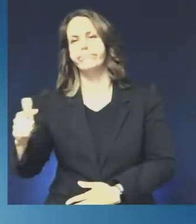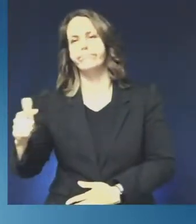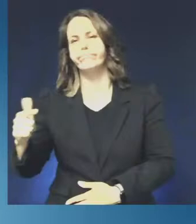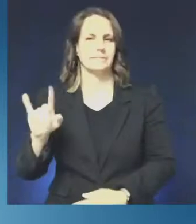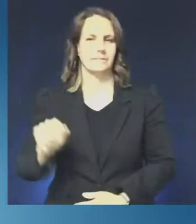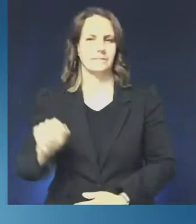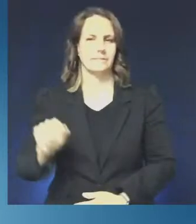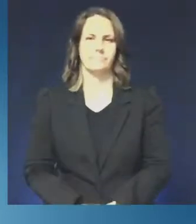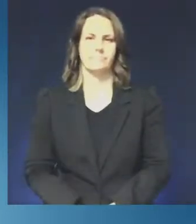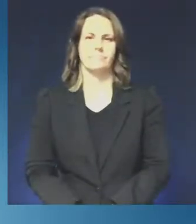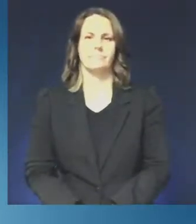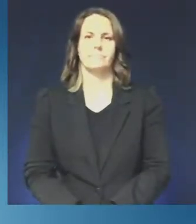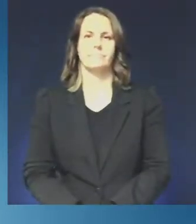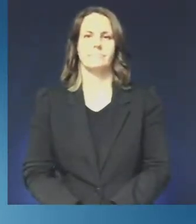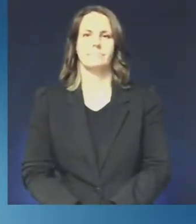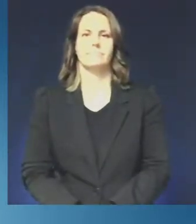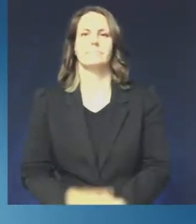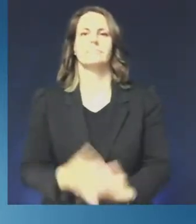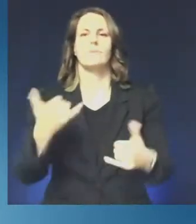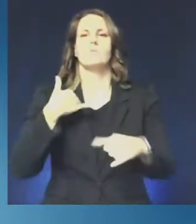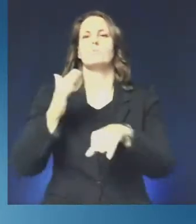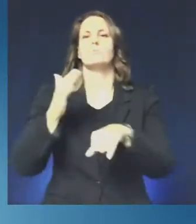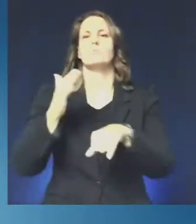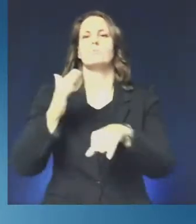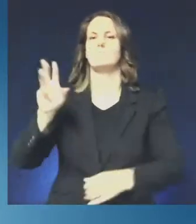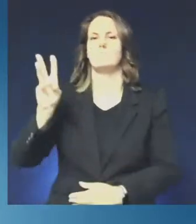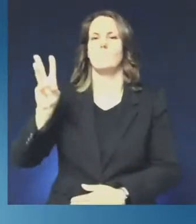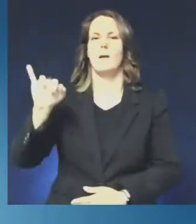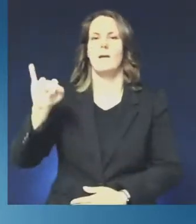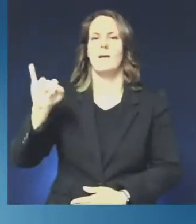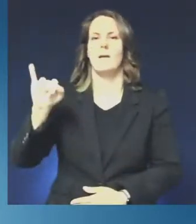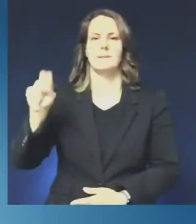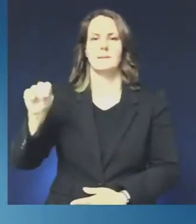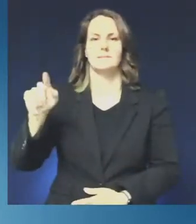from WISN-TV in Milwaukee. Kent?